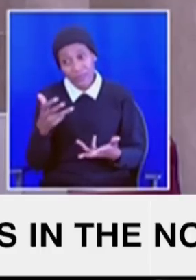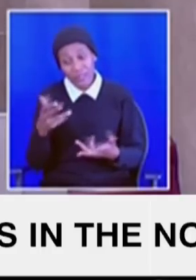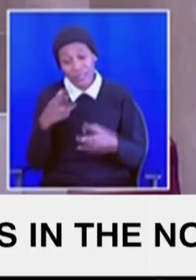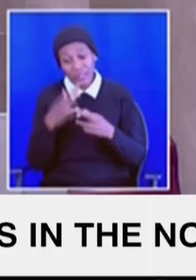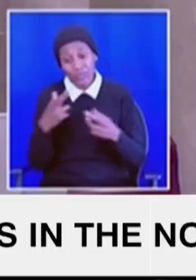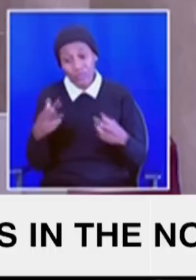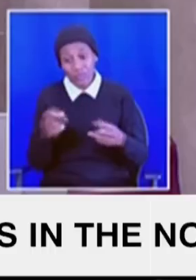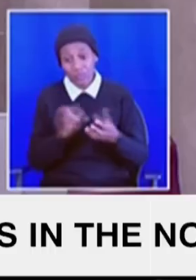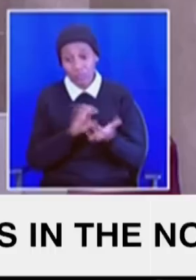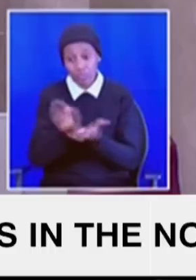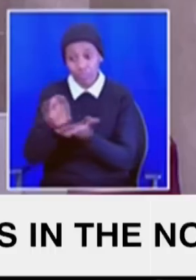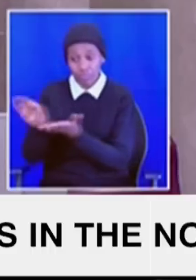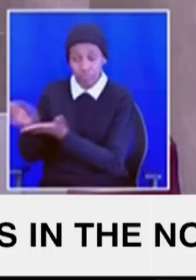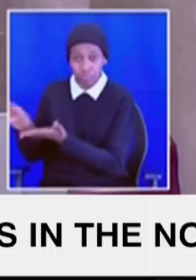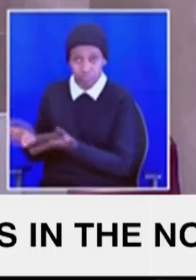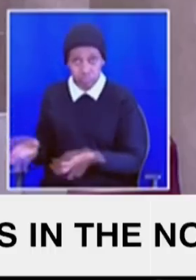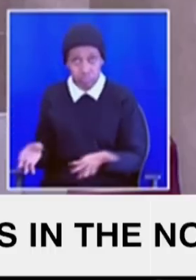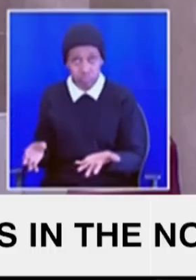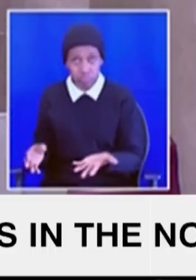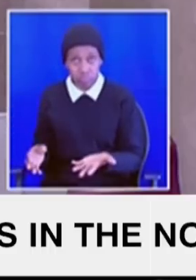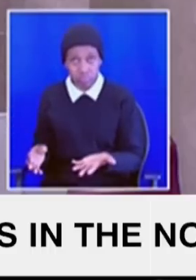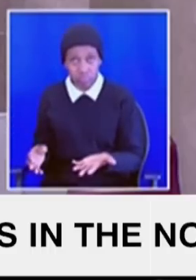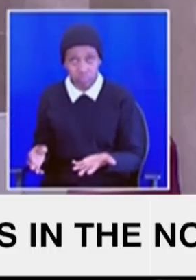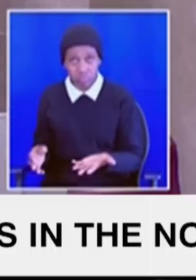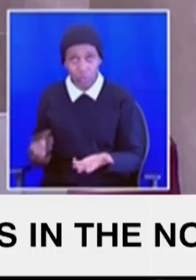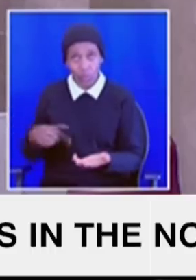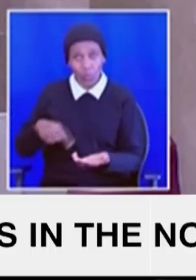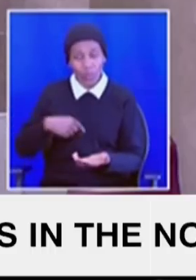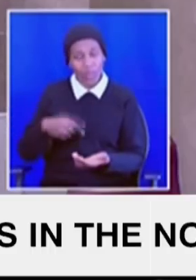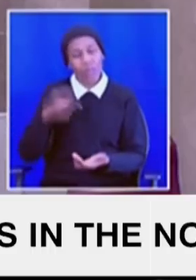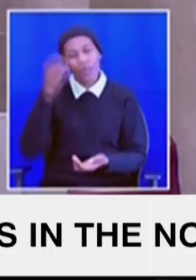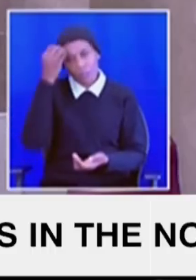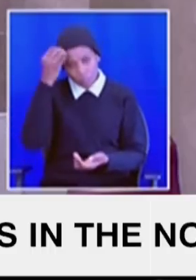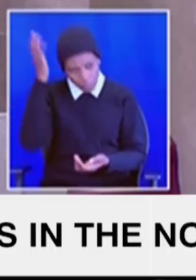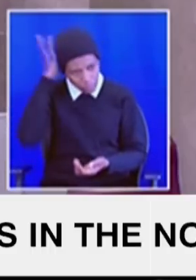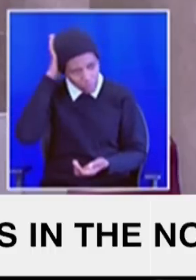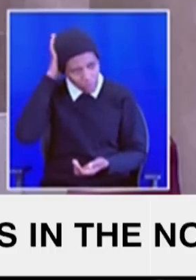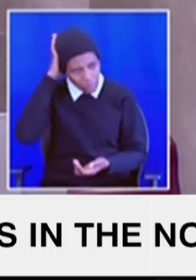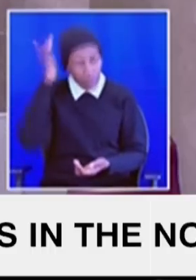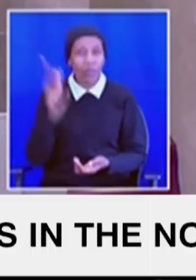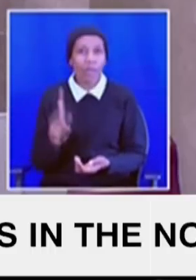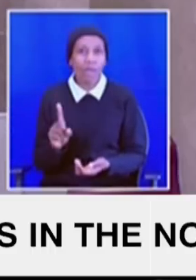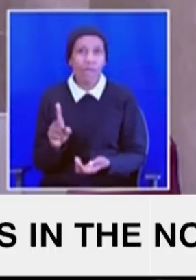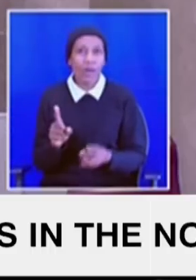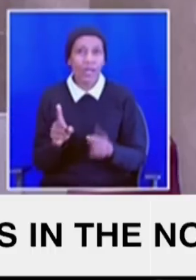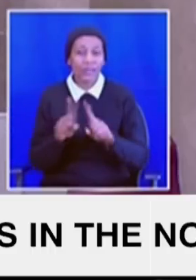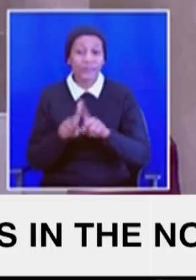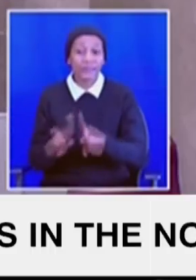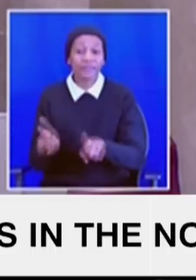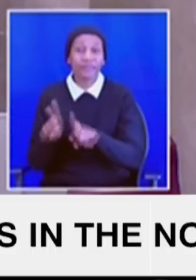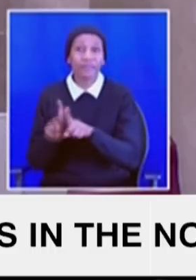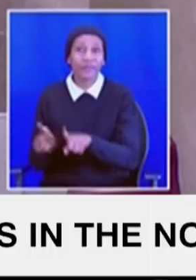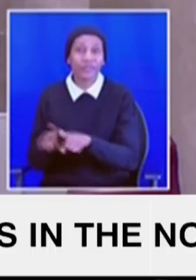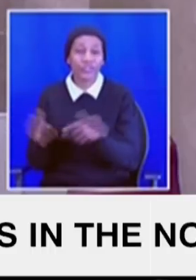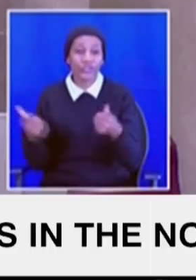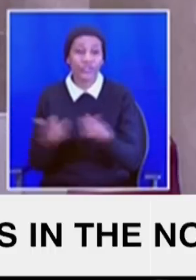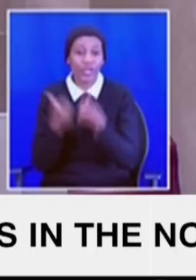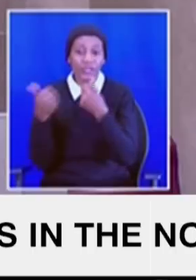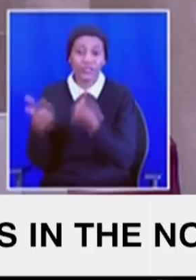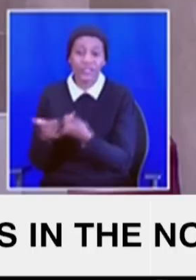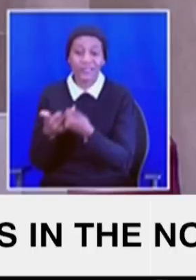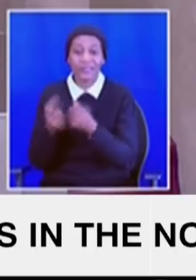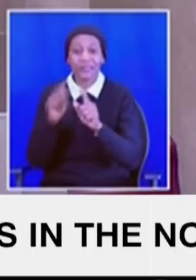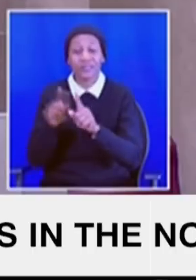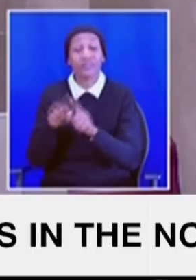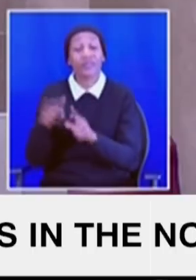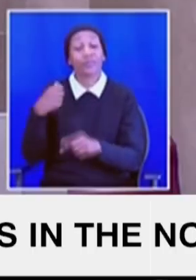resources, they have to take into account the different challenges that